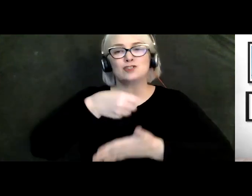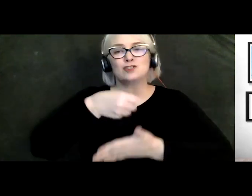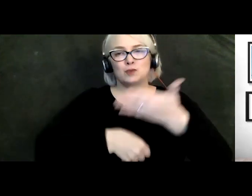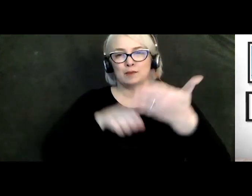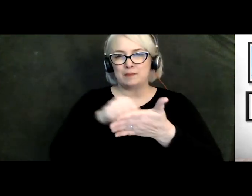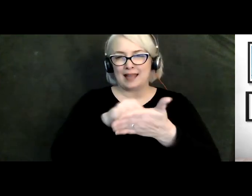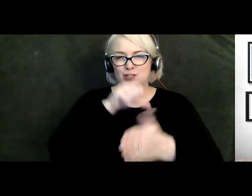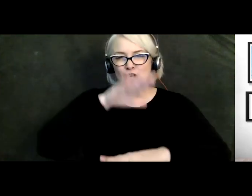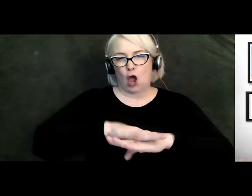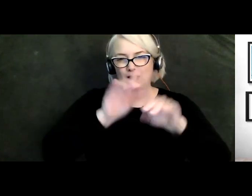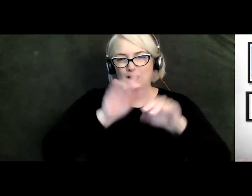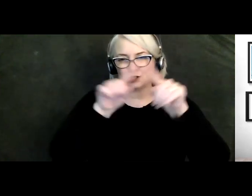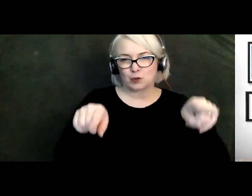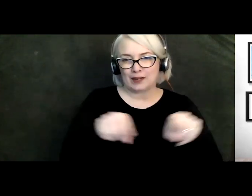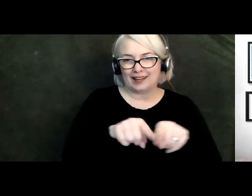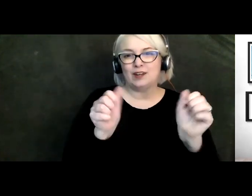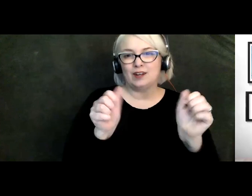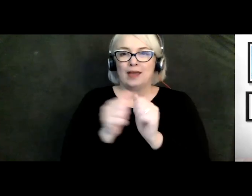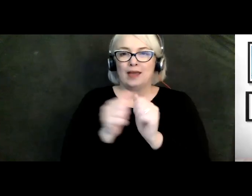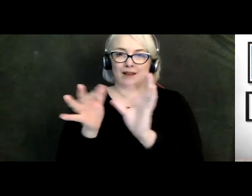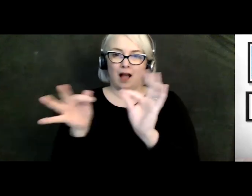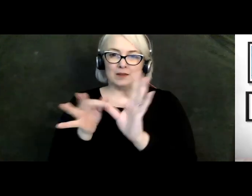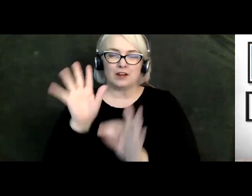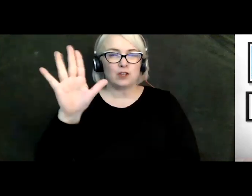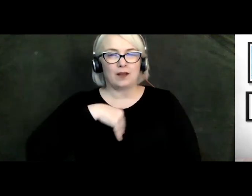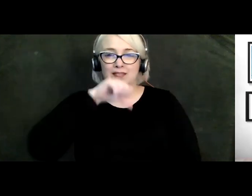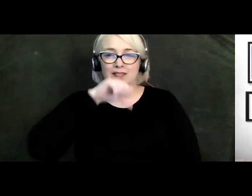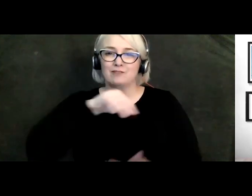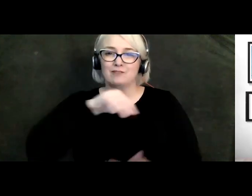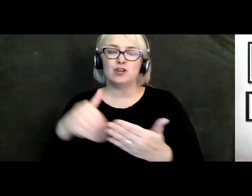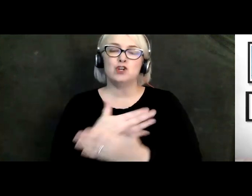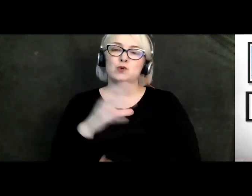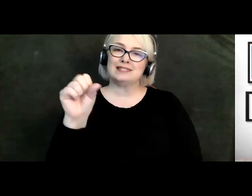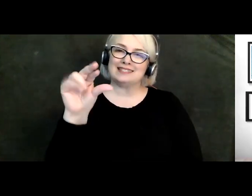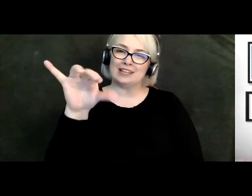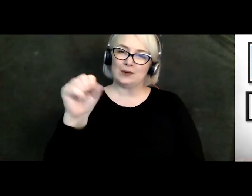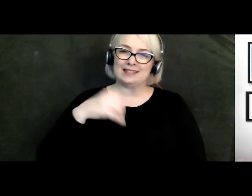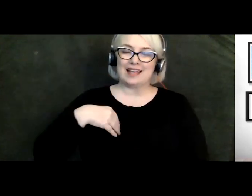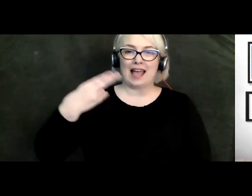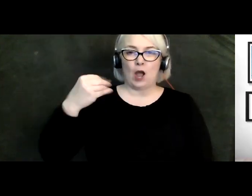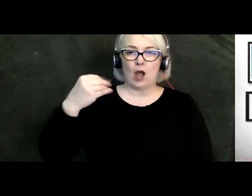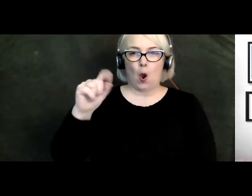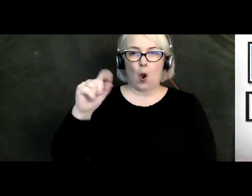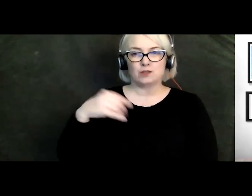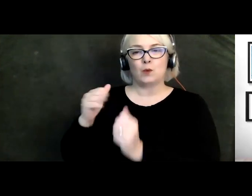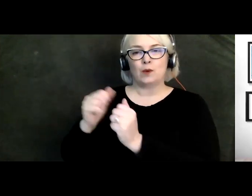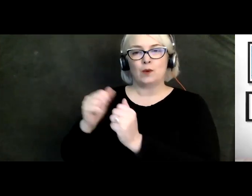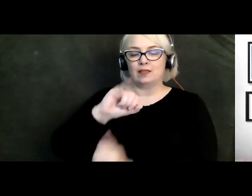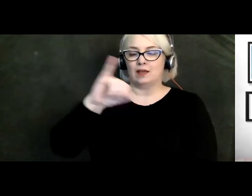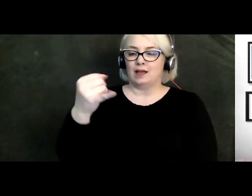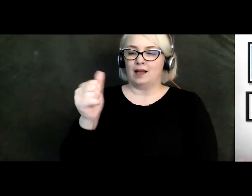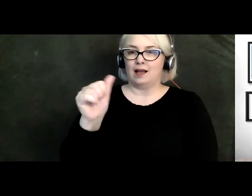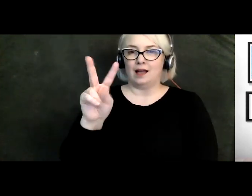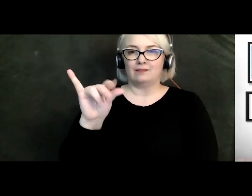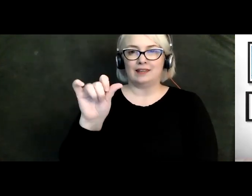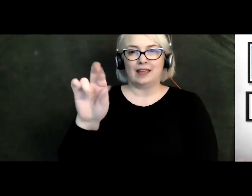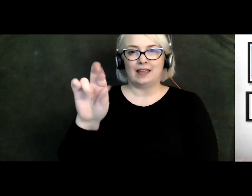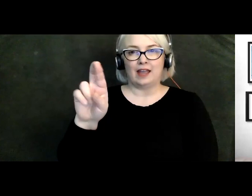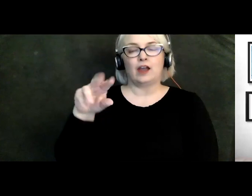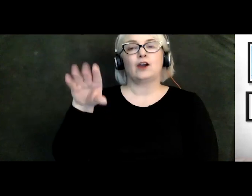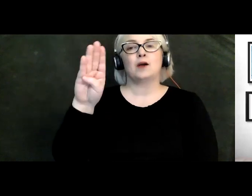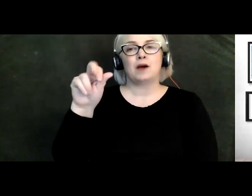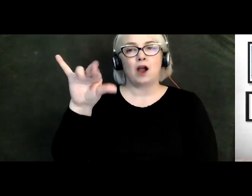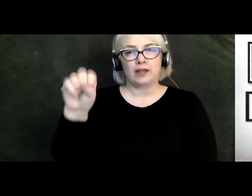you will love the new series I host with my colleague, Javier Barrios, called WGF Library Script Breakdown,